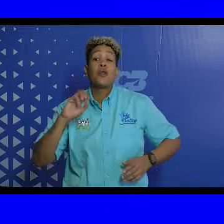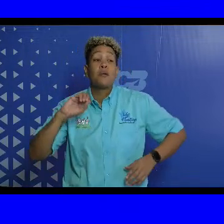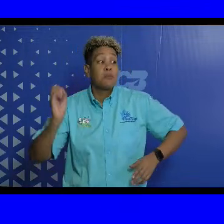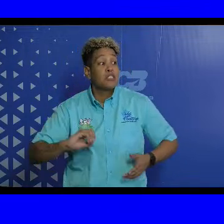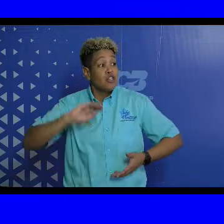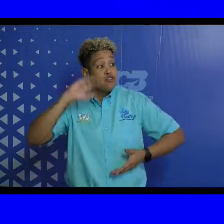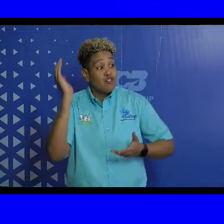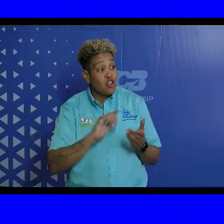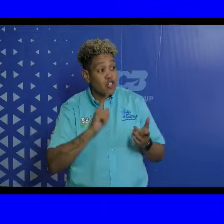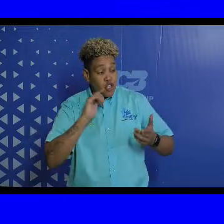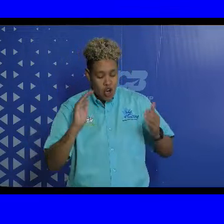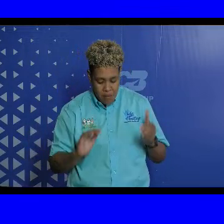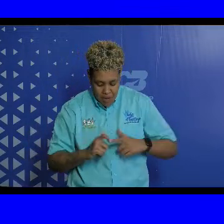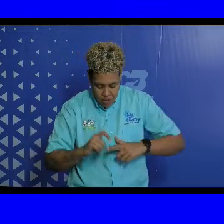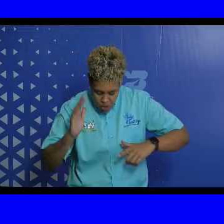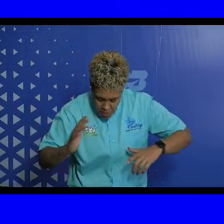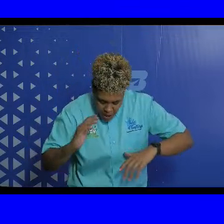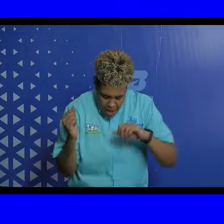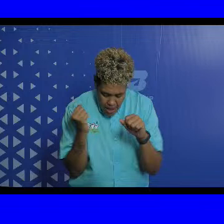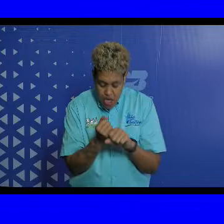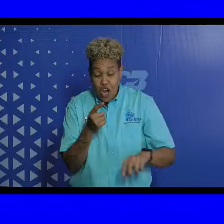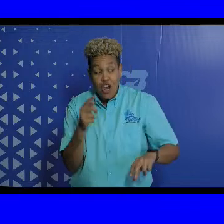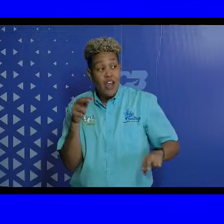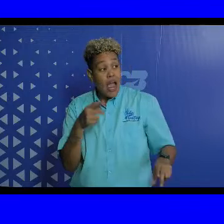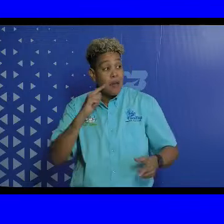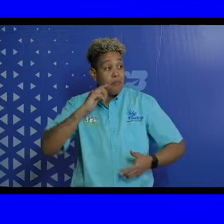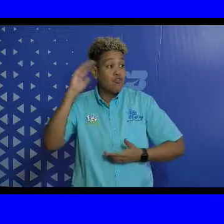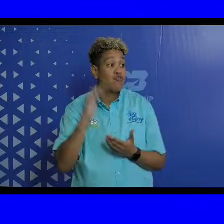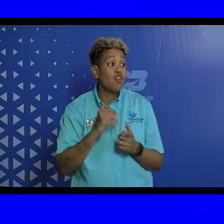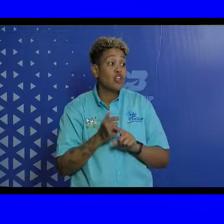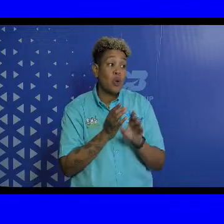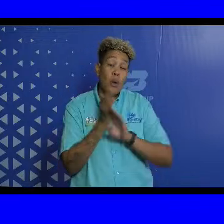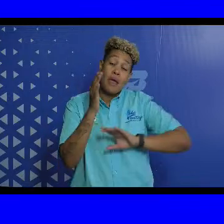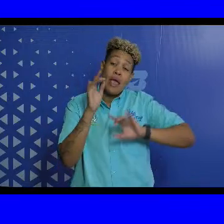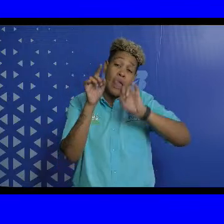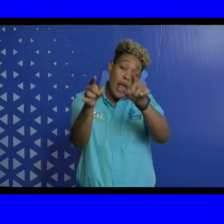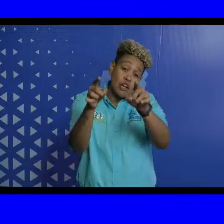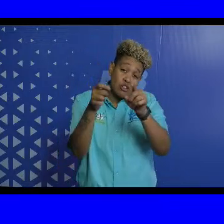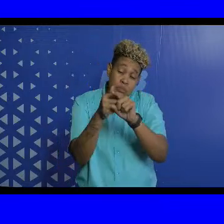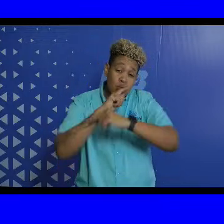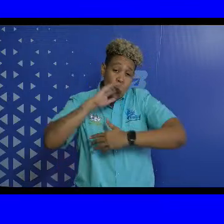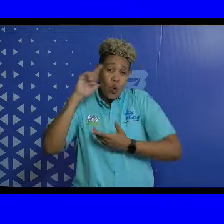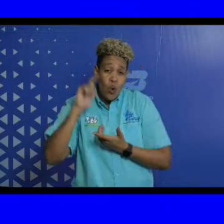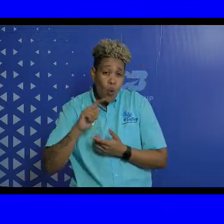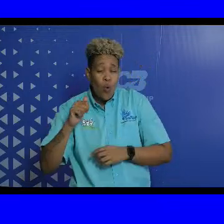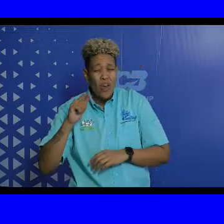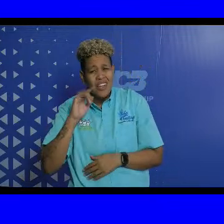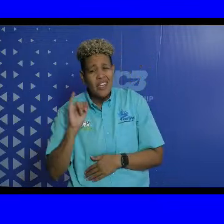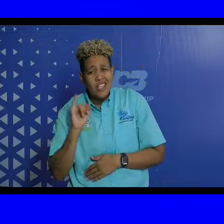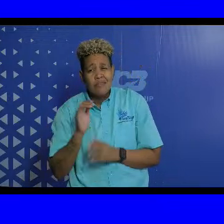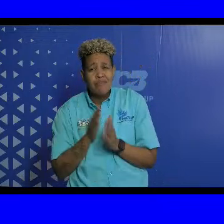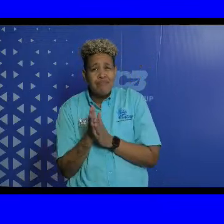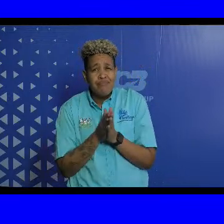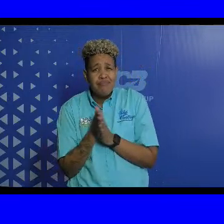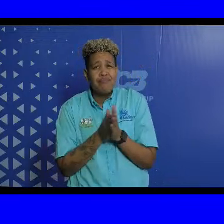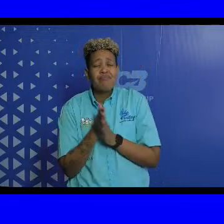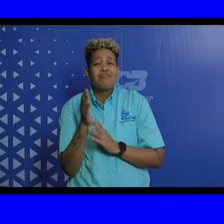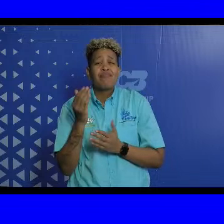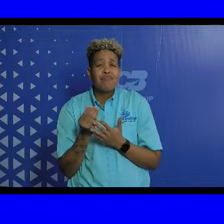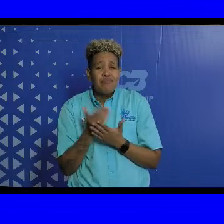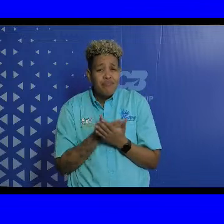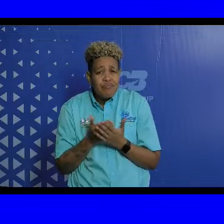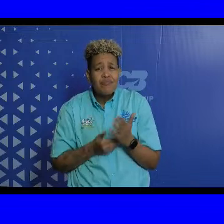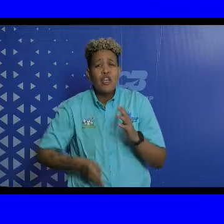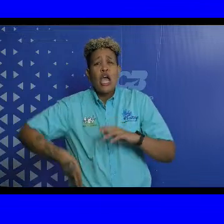20% reduction compared to the prior year. The reduction was mainly attributable to lower interest income owing to rising